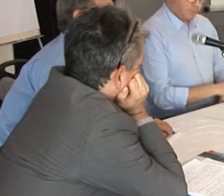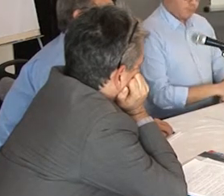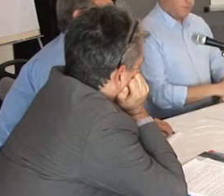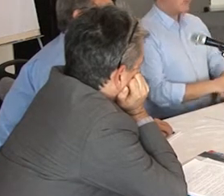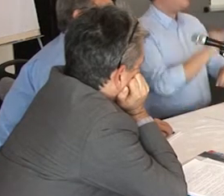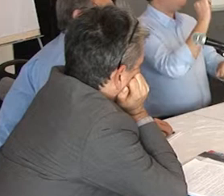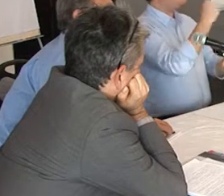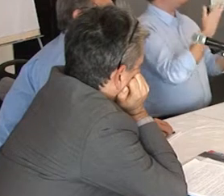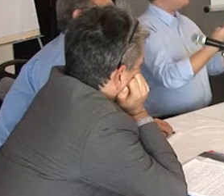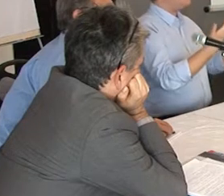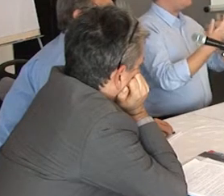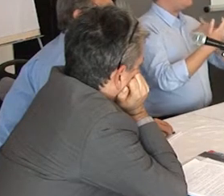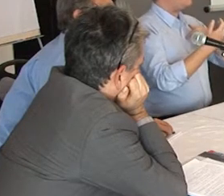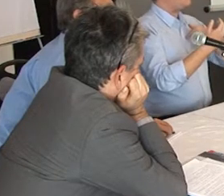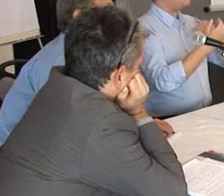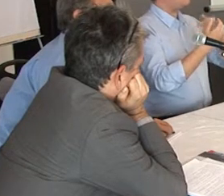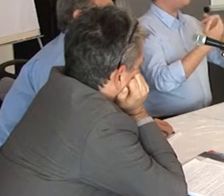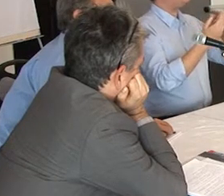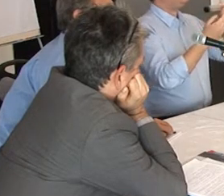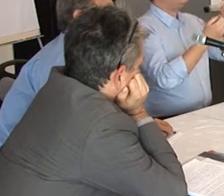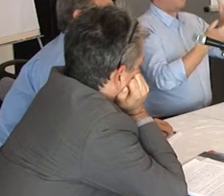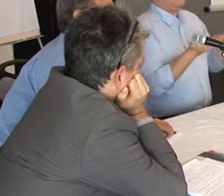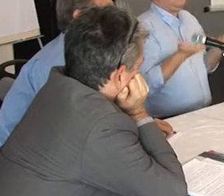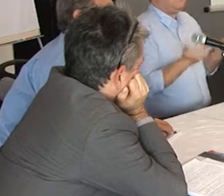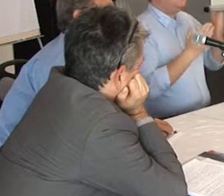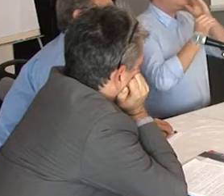you work on these aspects. So